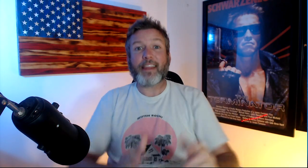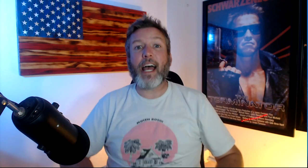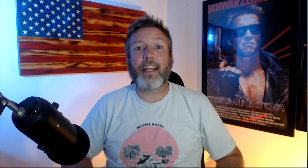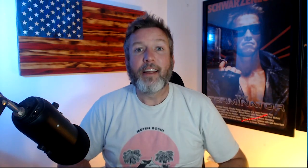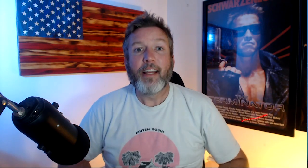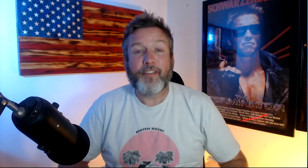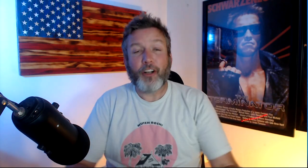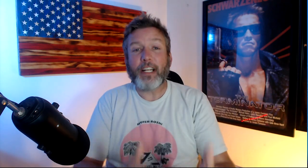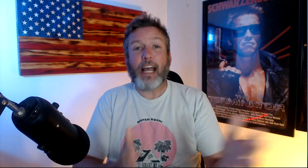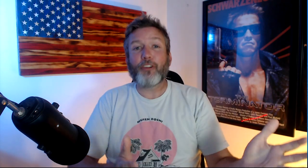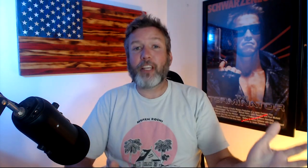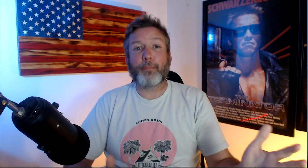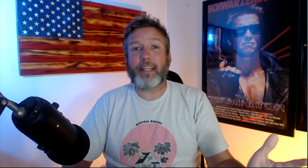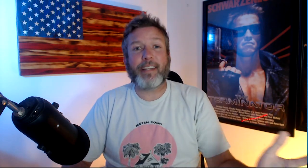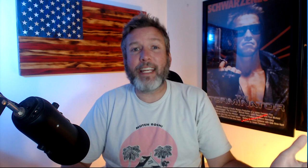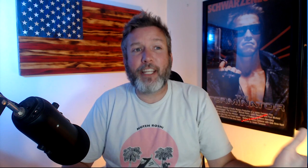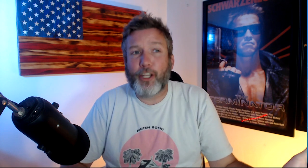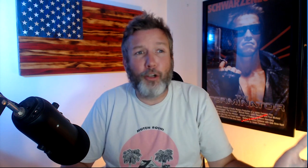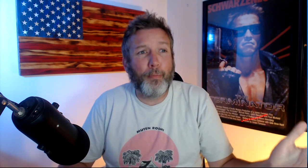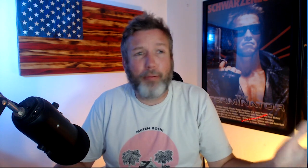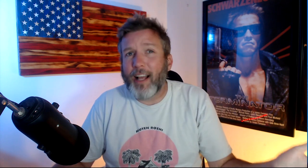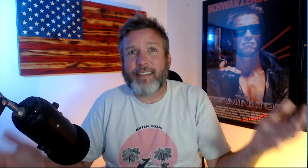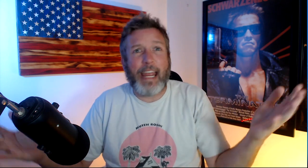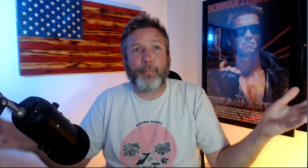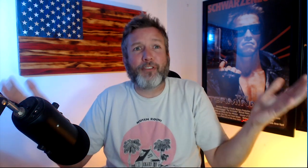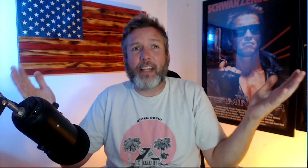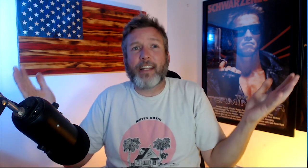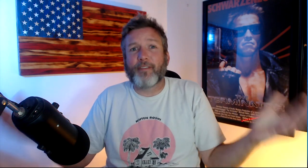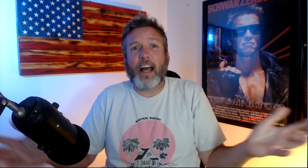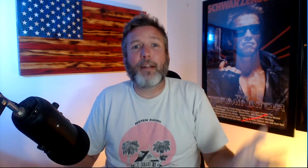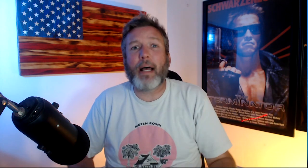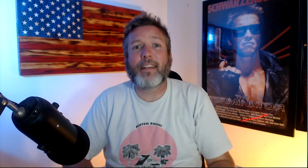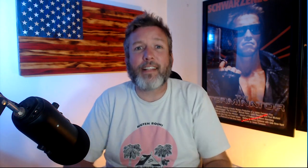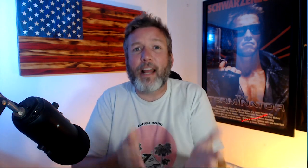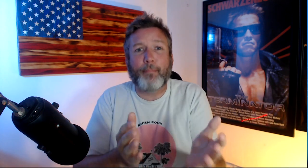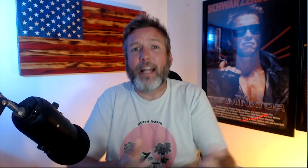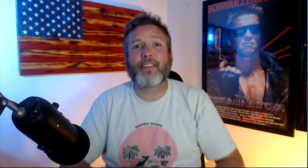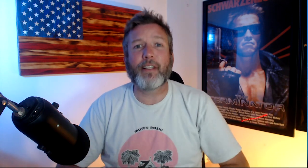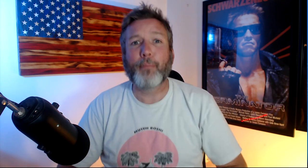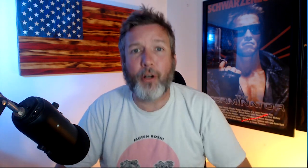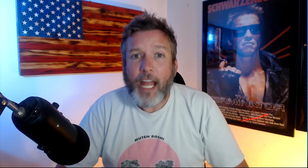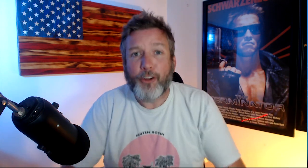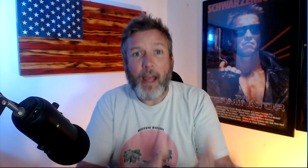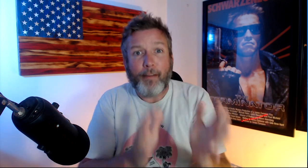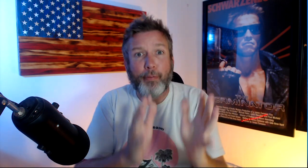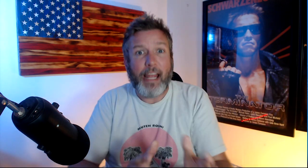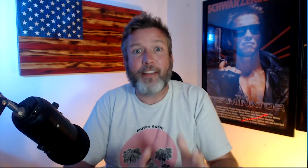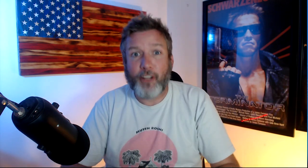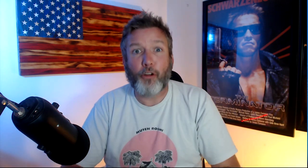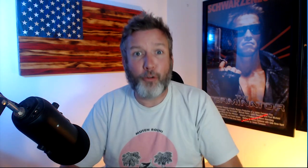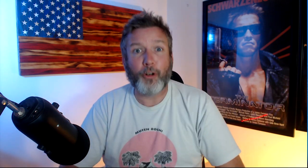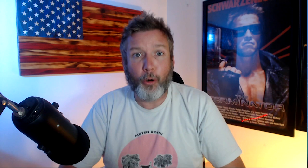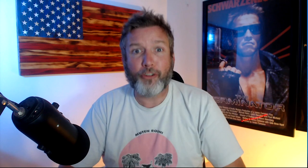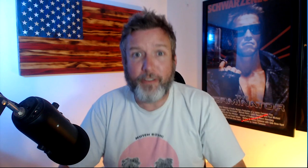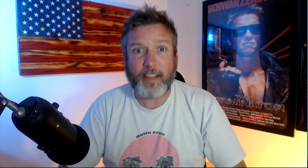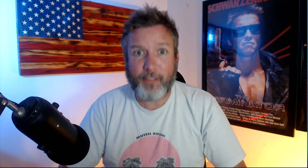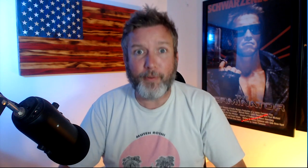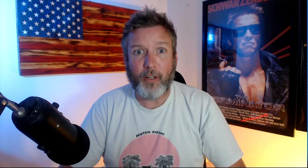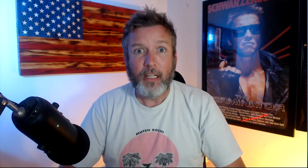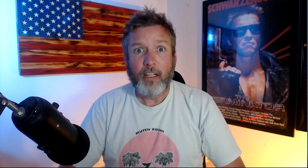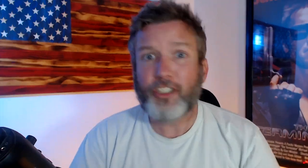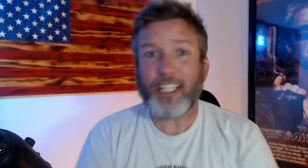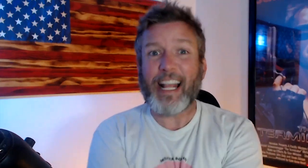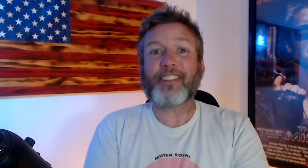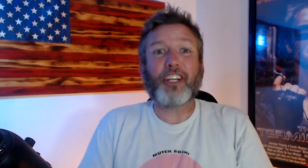You got that? If you're an LGBTQ plus ampersand divided by sign minus symbol and you have plans to go to an orgy